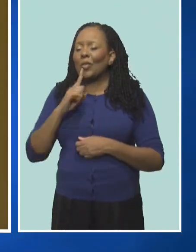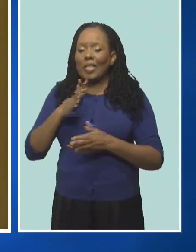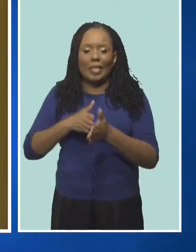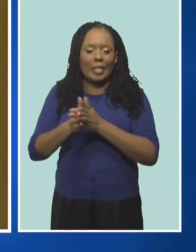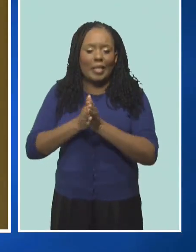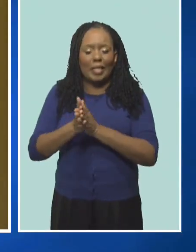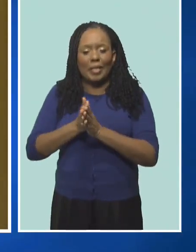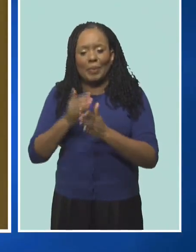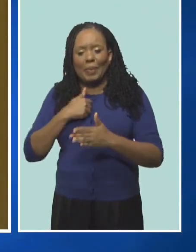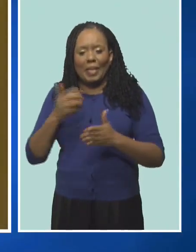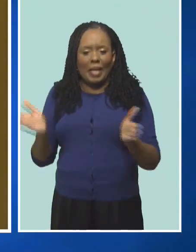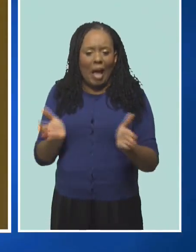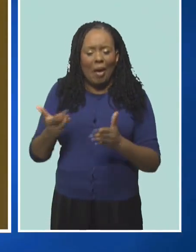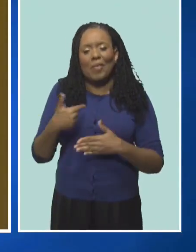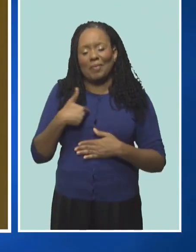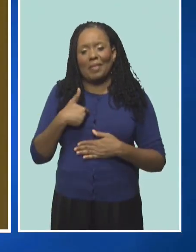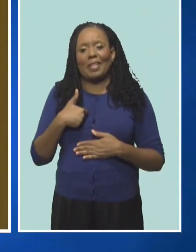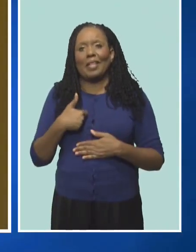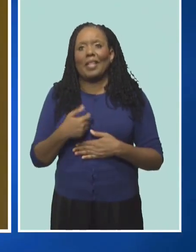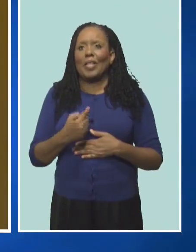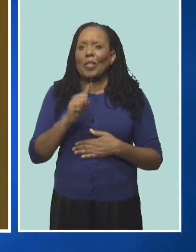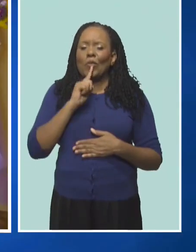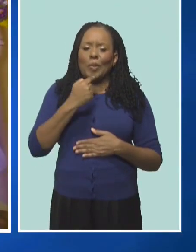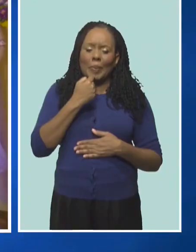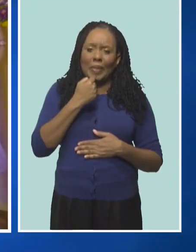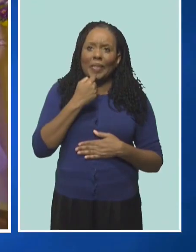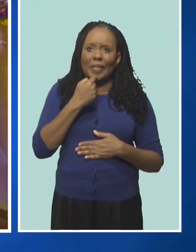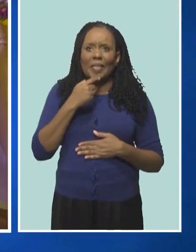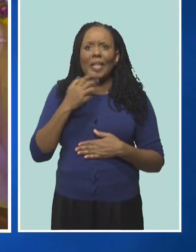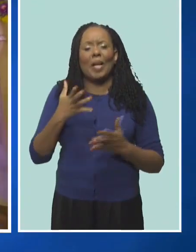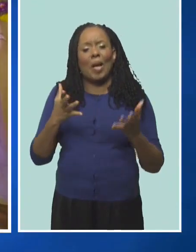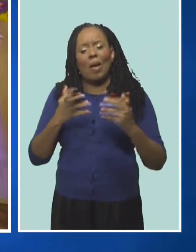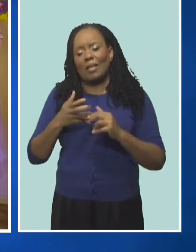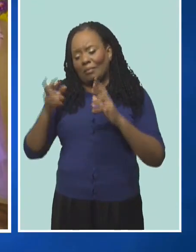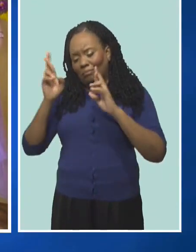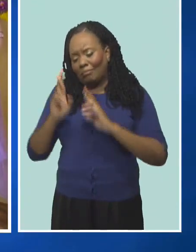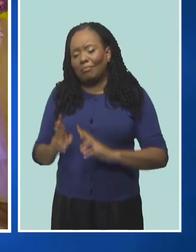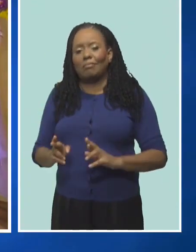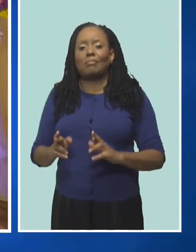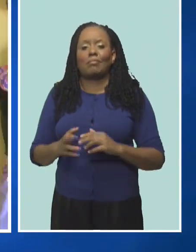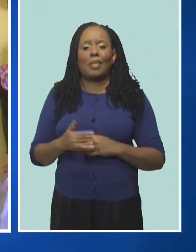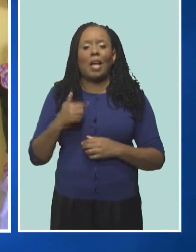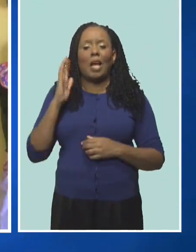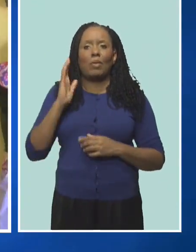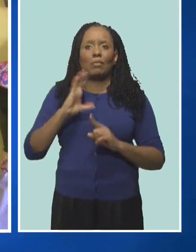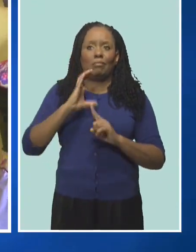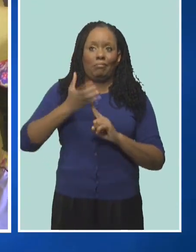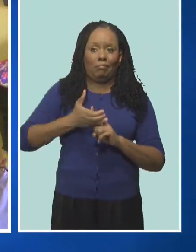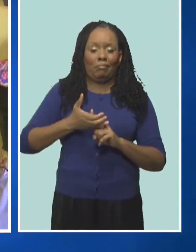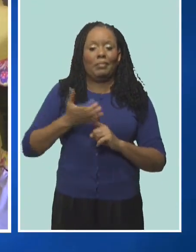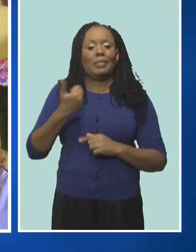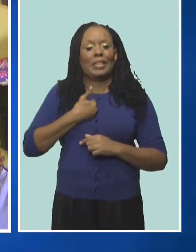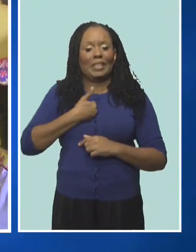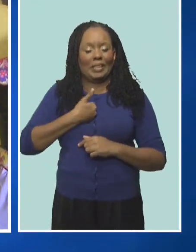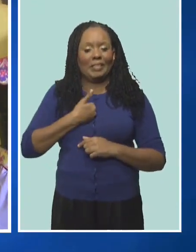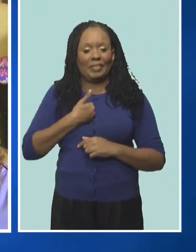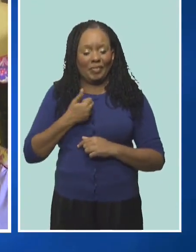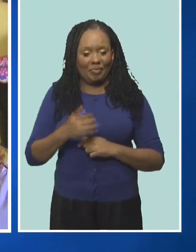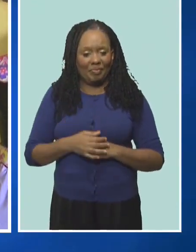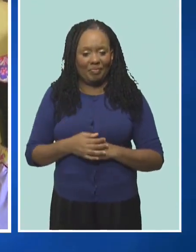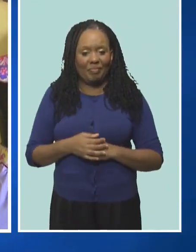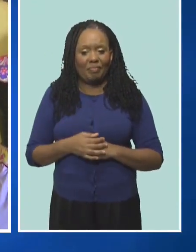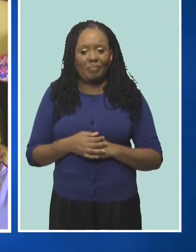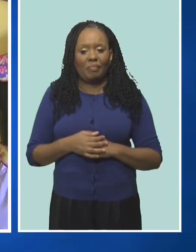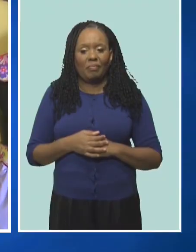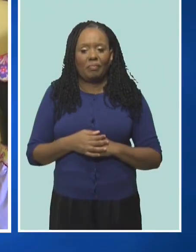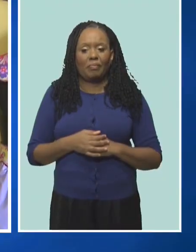am today. So I miss her, and I had to pay tribute to her, and I thought I'll wear that costume myself. And she